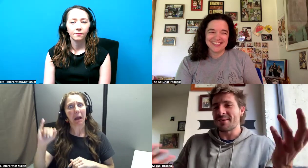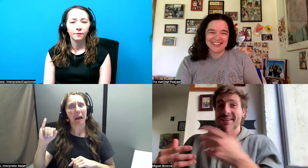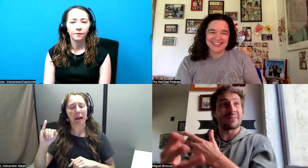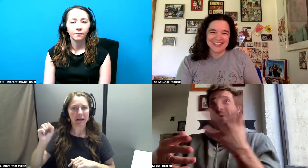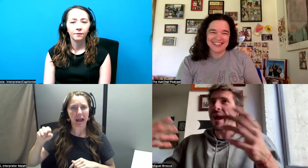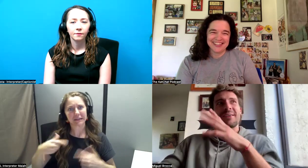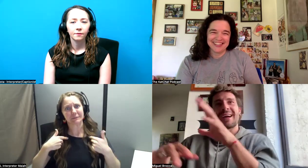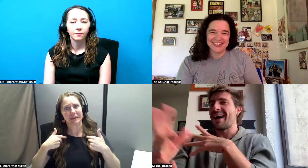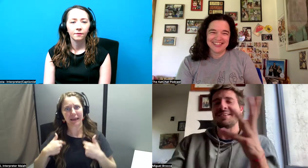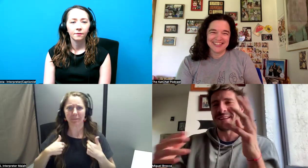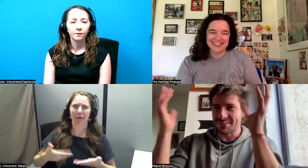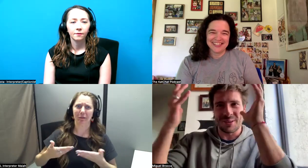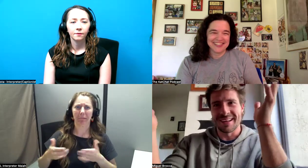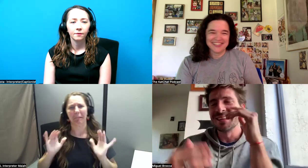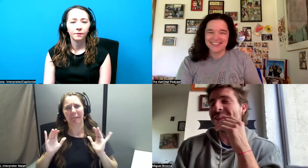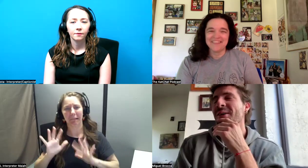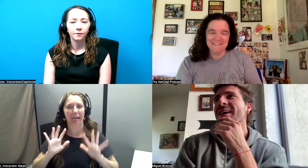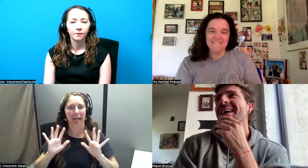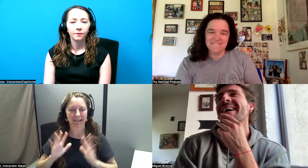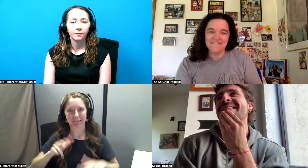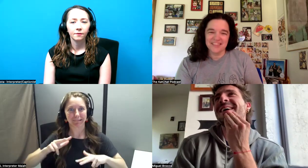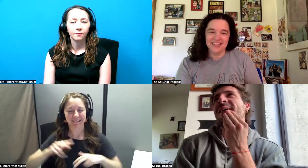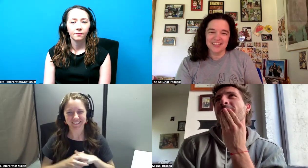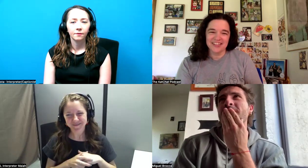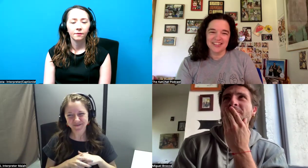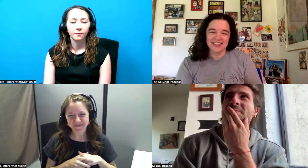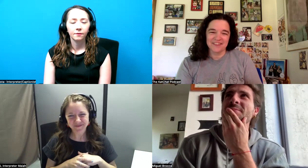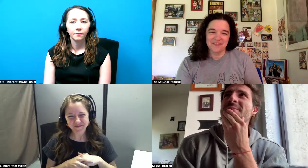I'm here. It's like, whoa, ow, ow. It's like, wow, you know, and